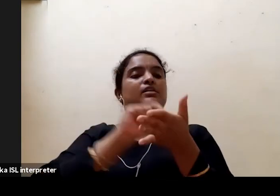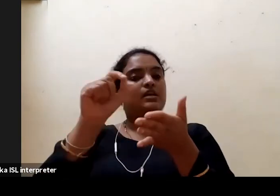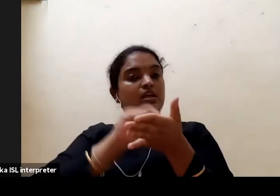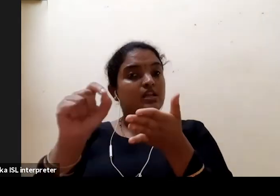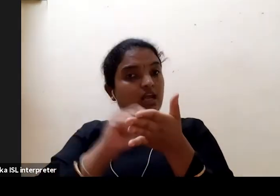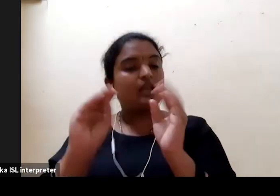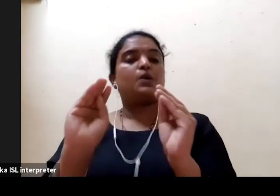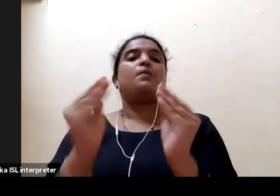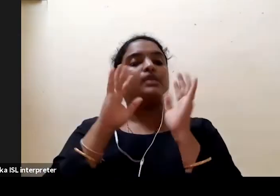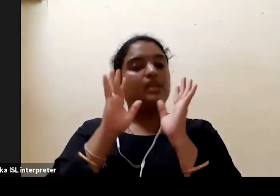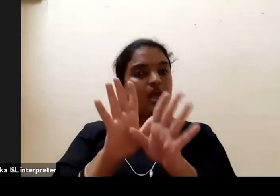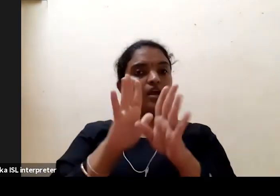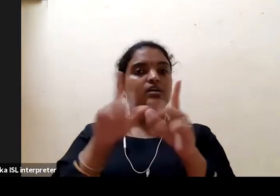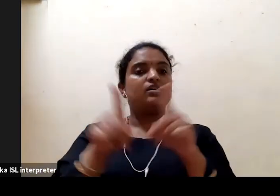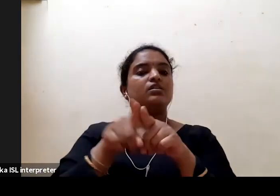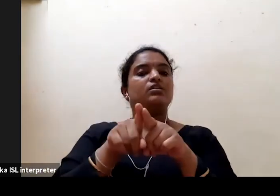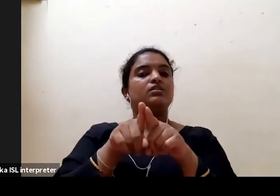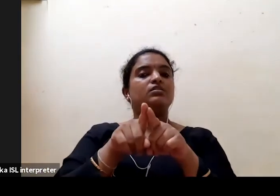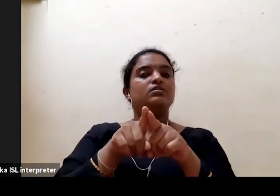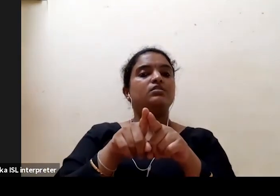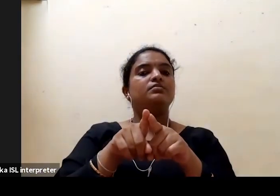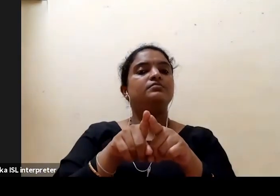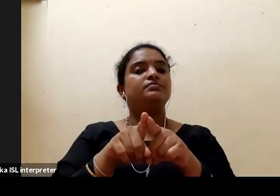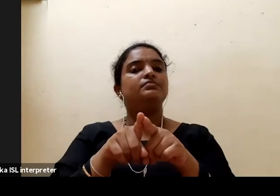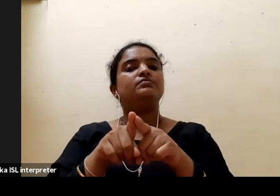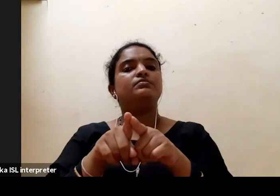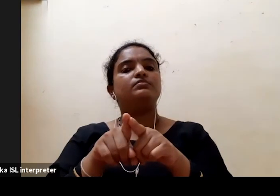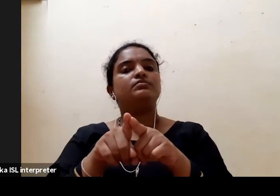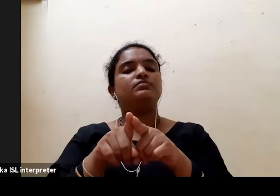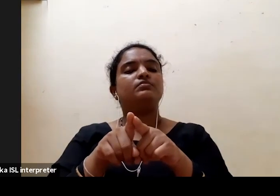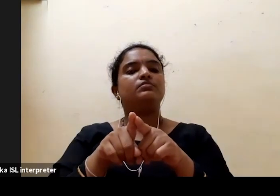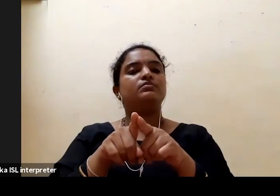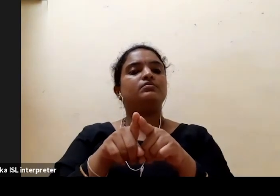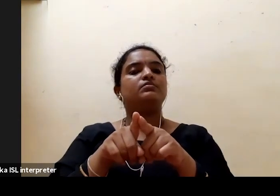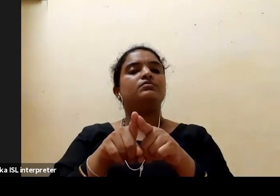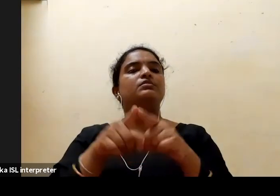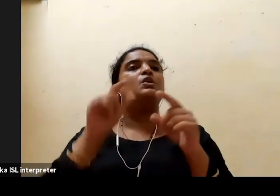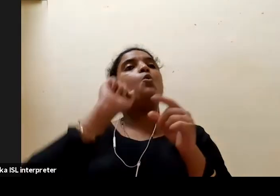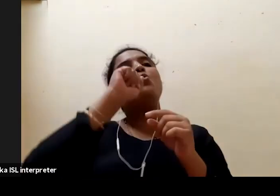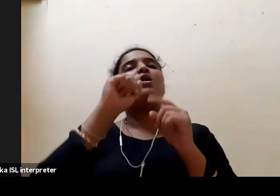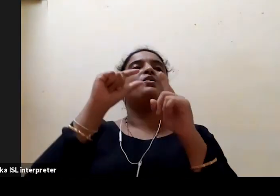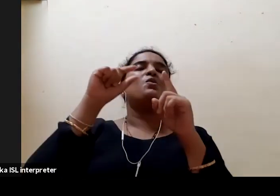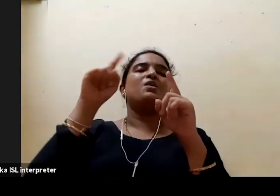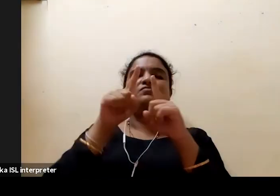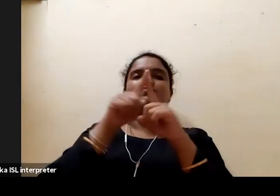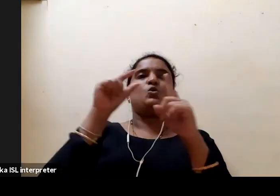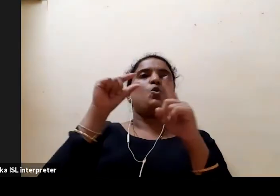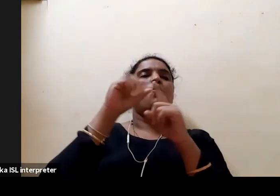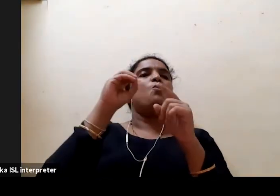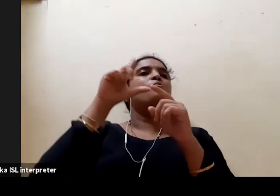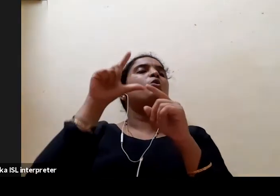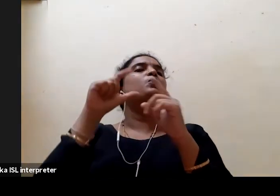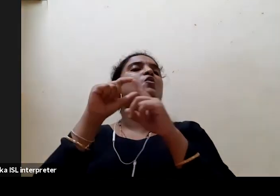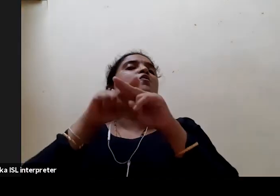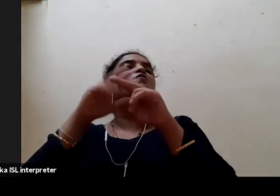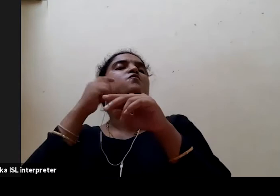you like a whole, it's like a it's like a, what do you say, a portfolio of your own writing. And you can see